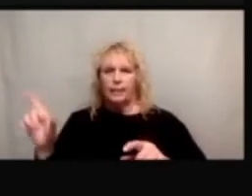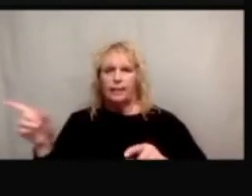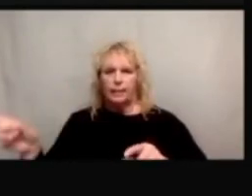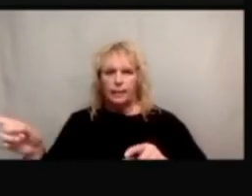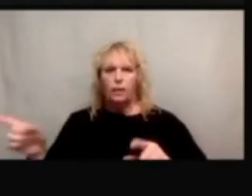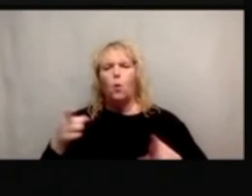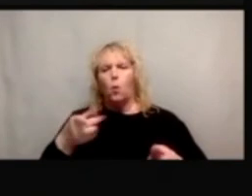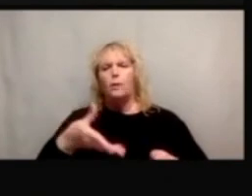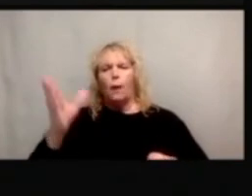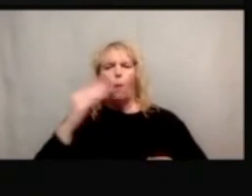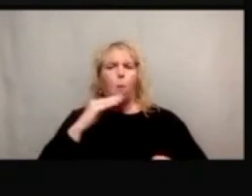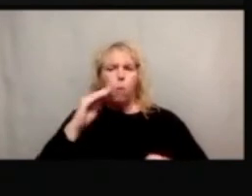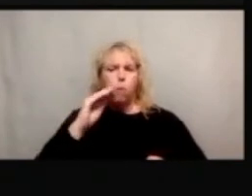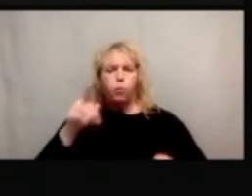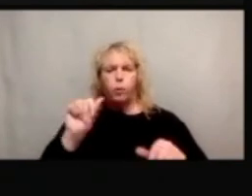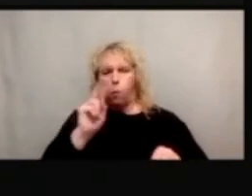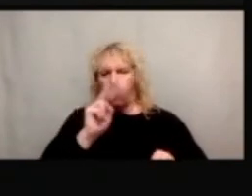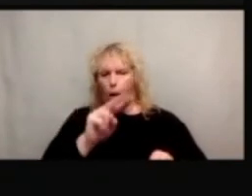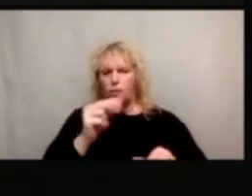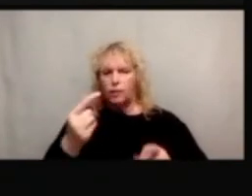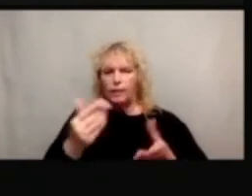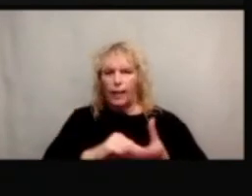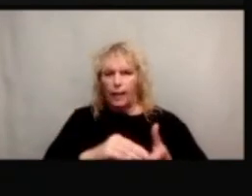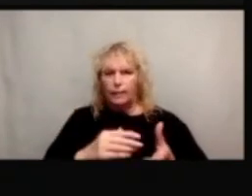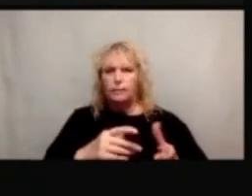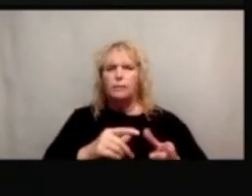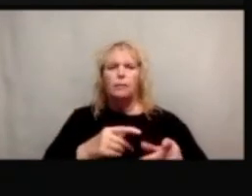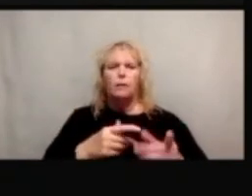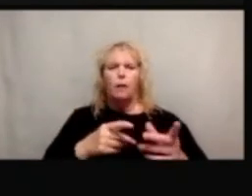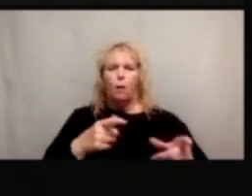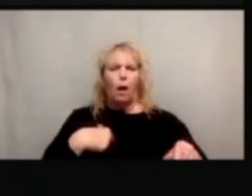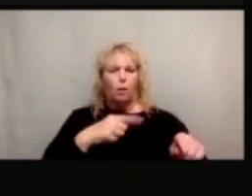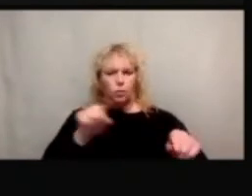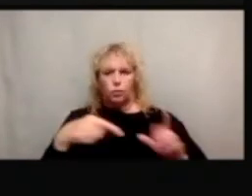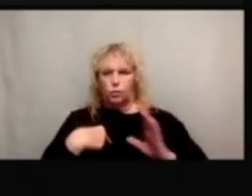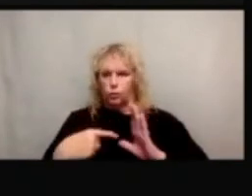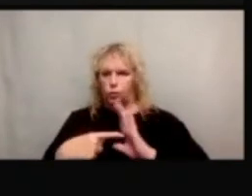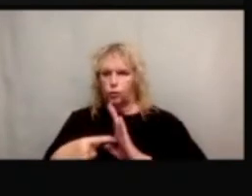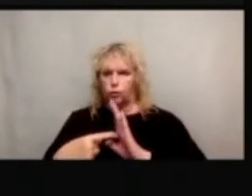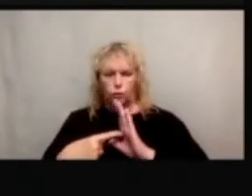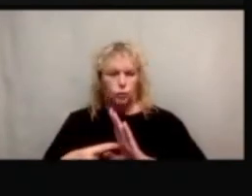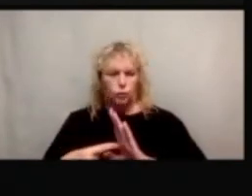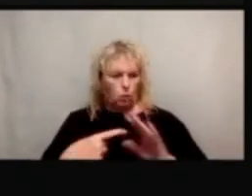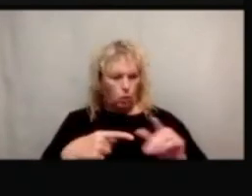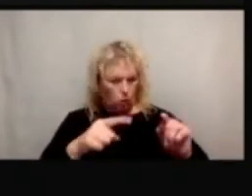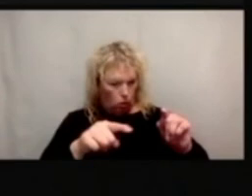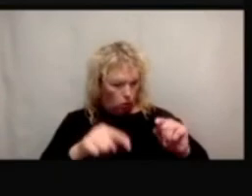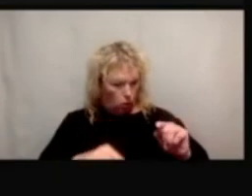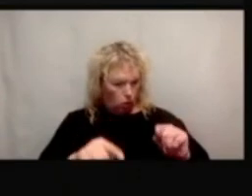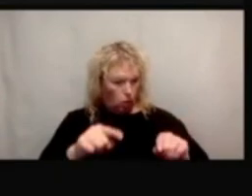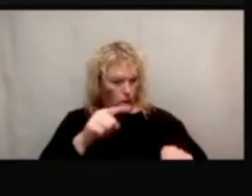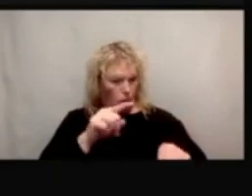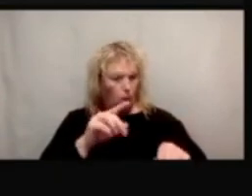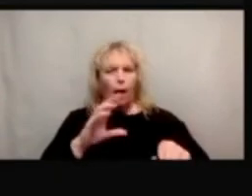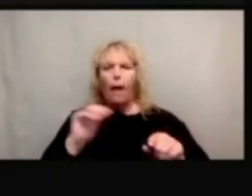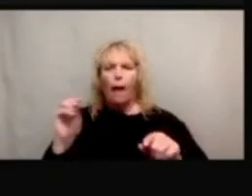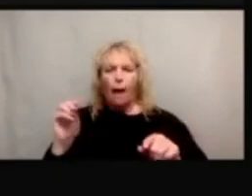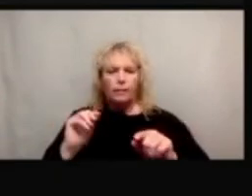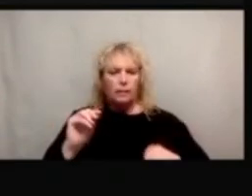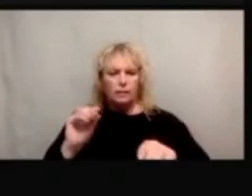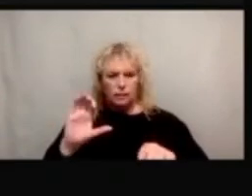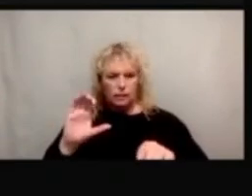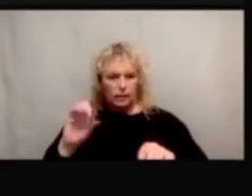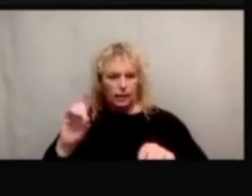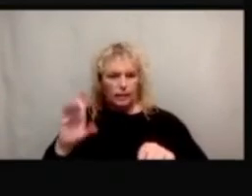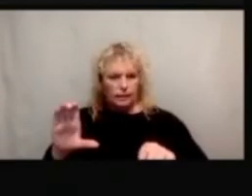watch it again at home. And I think that definitely helps with the concept of credibility, because it comes from someone that you've seen and trusted,